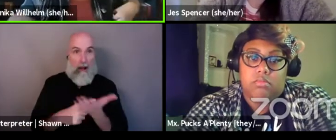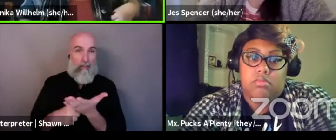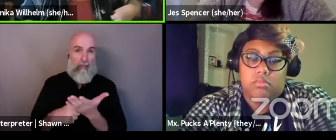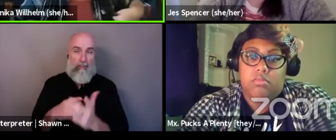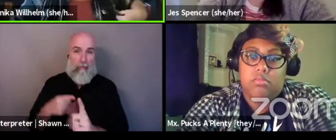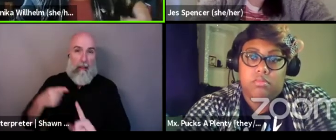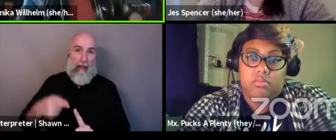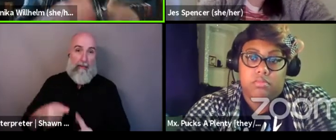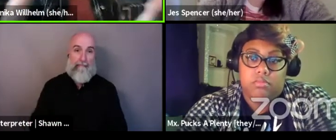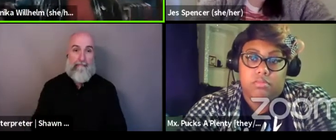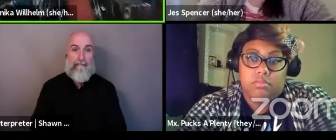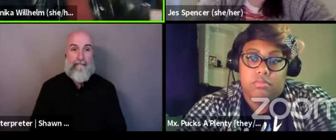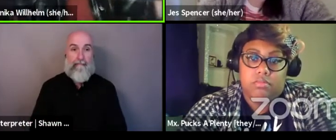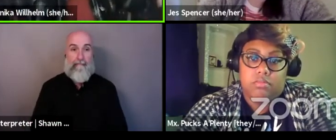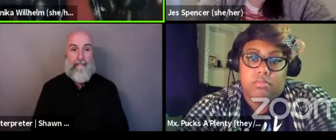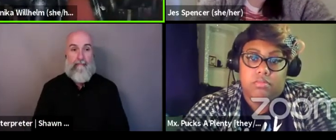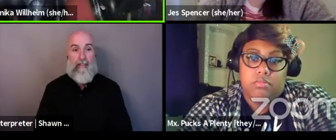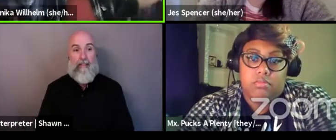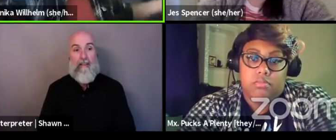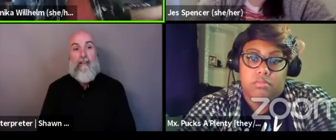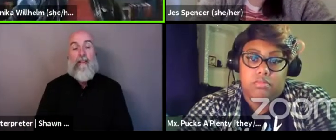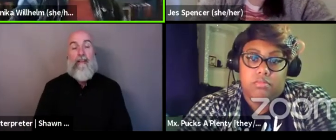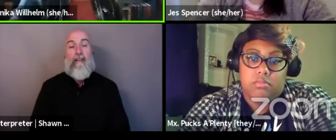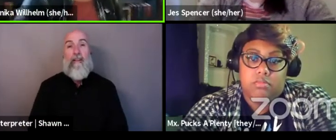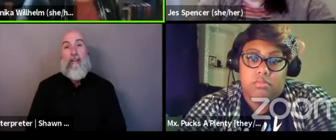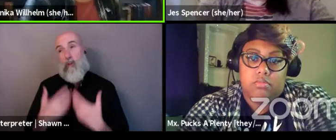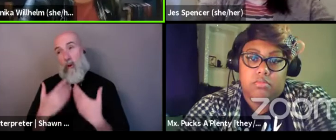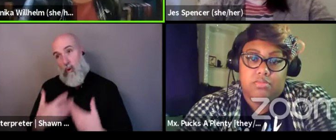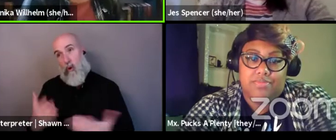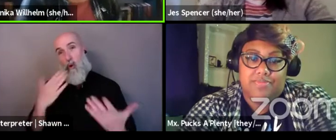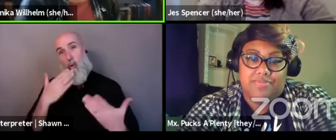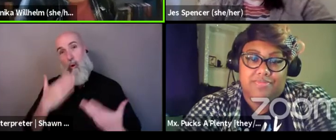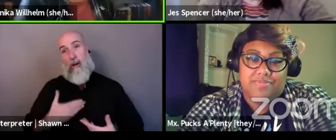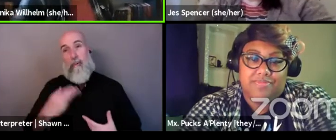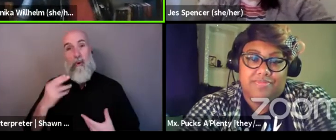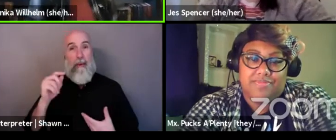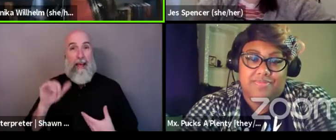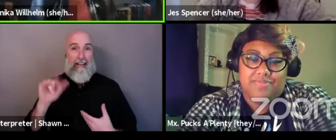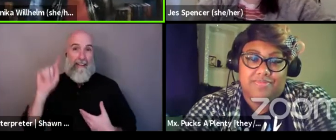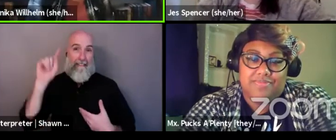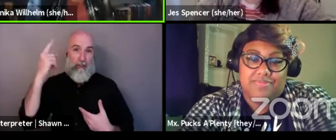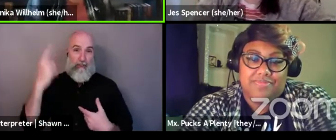that. So you're welcome, humanity first.